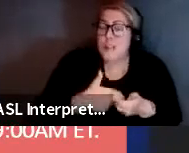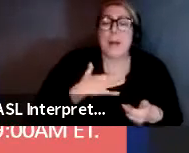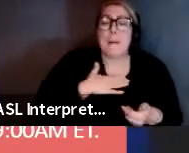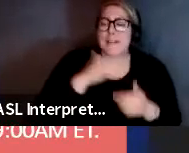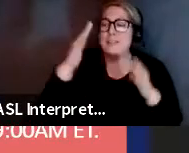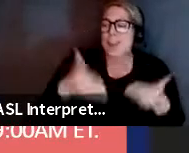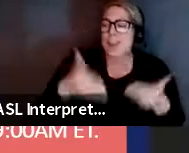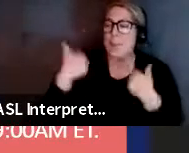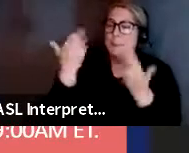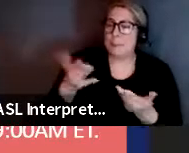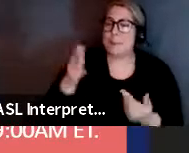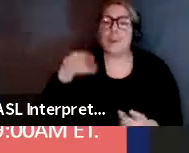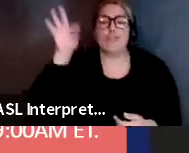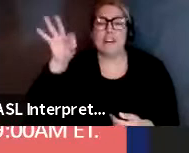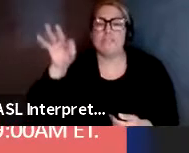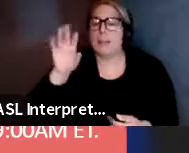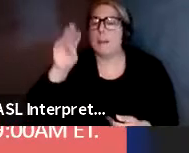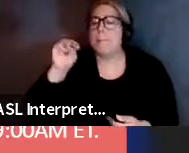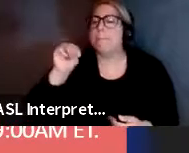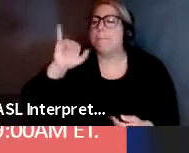Street.